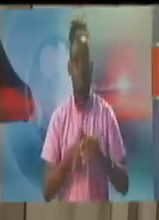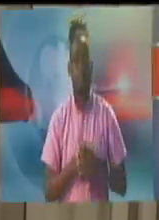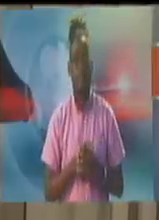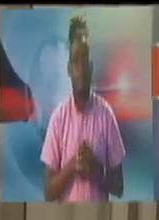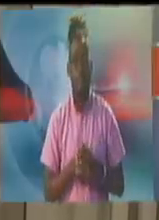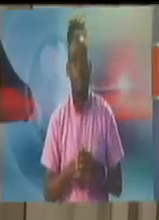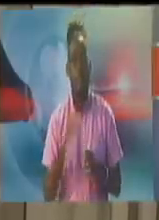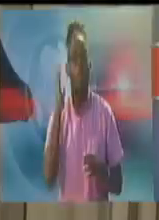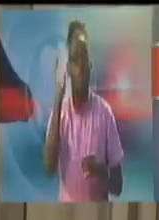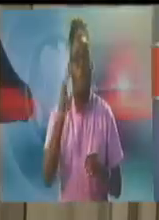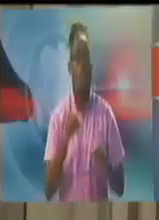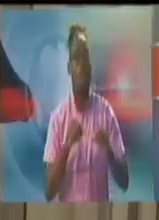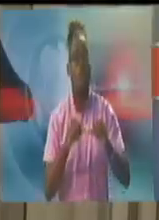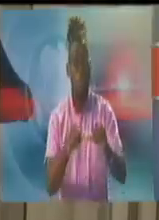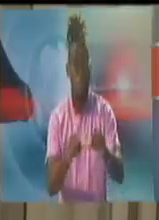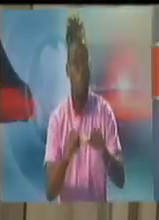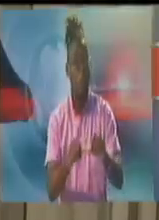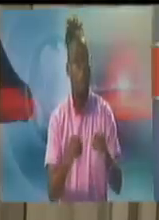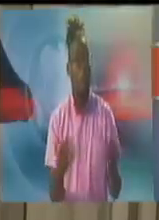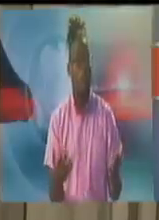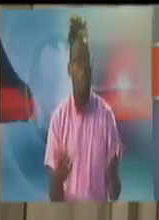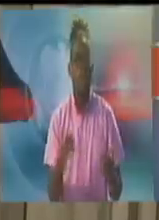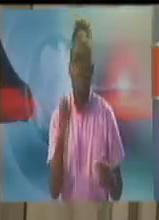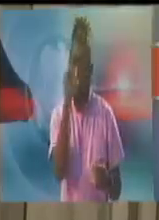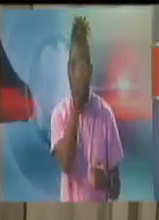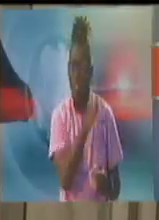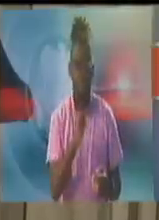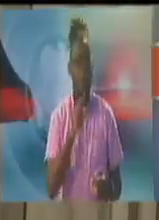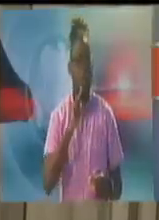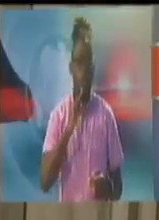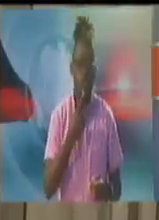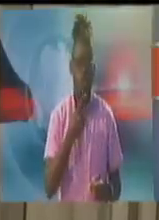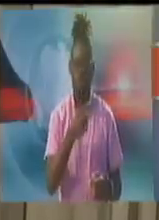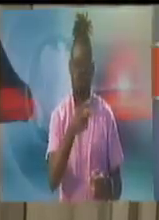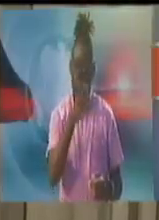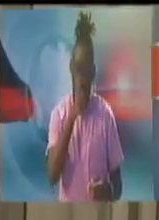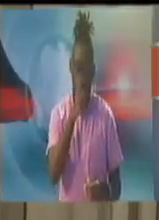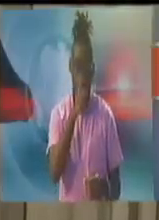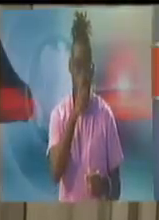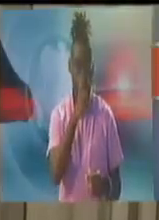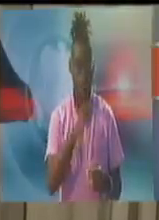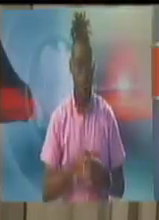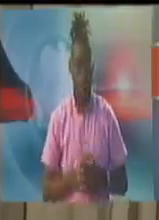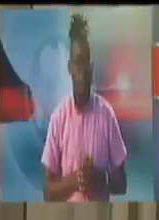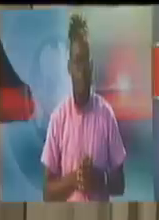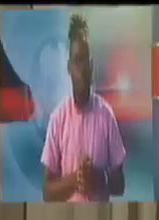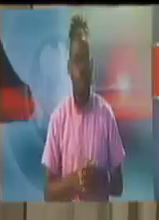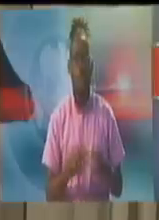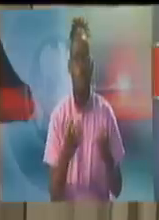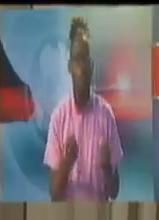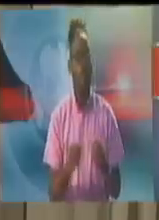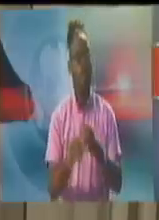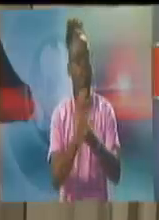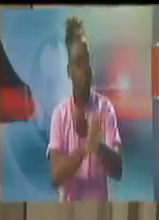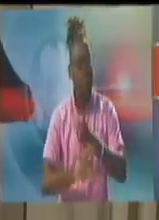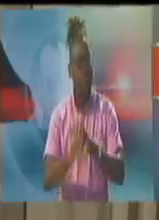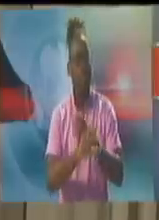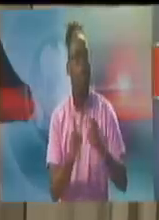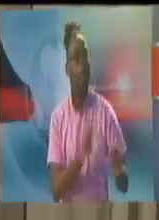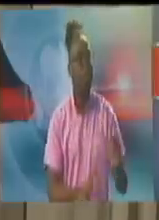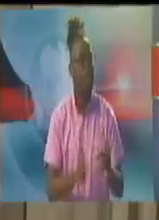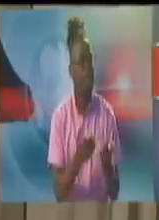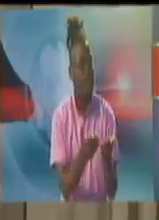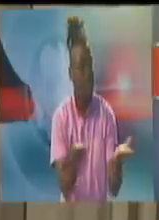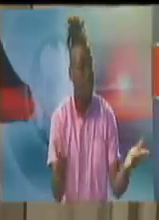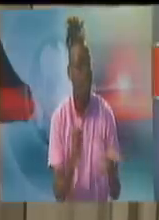our exemptions in the strictest measures, with the emphasis being on protecting the population here from a re-importation